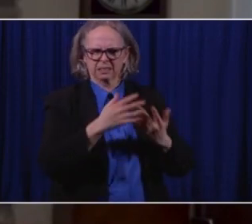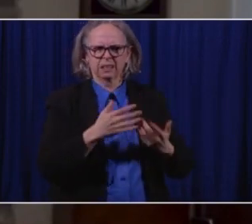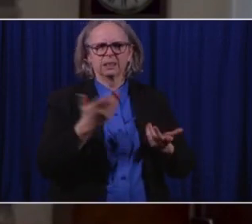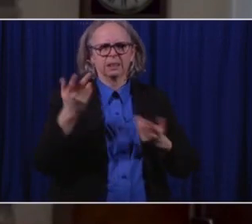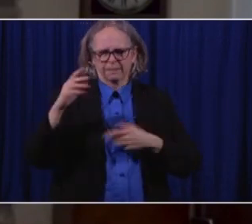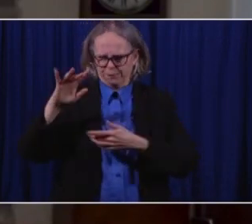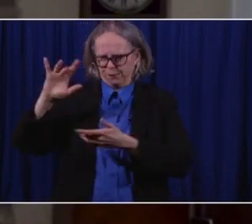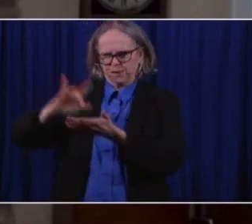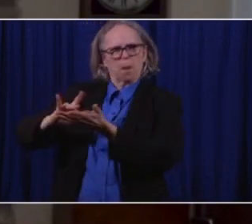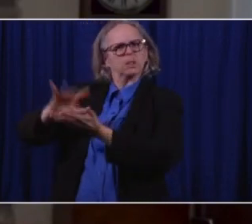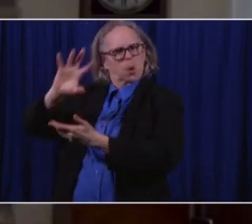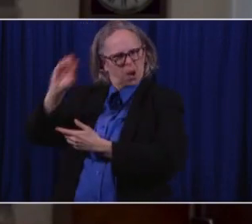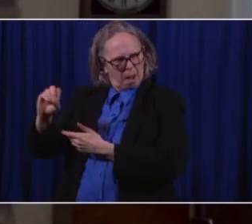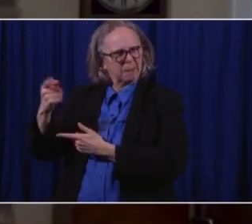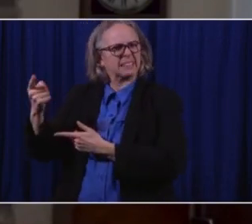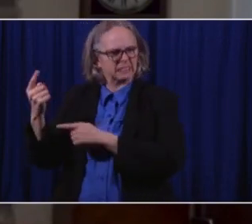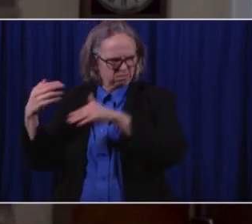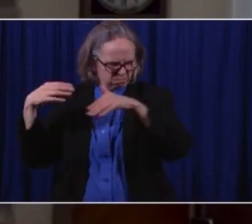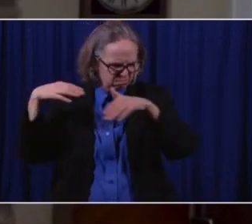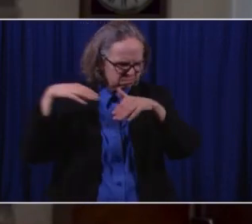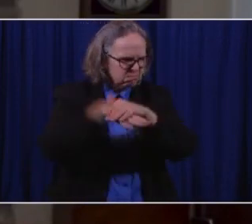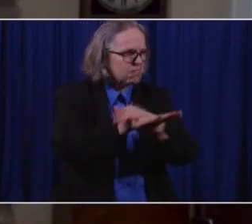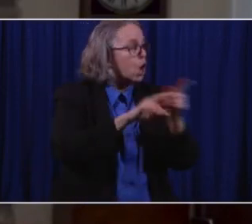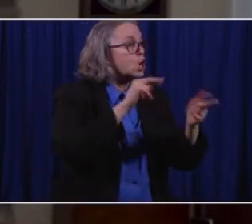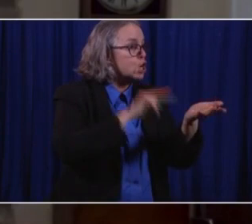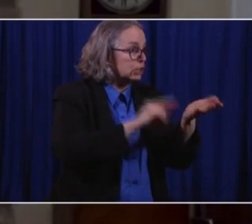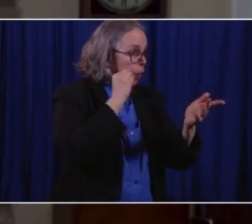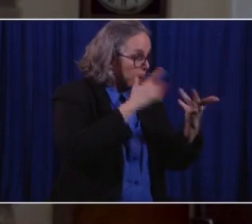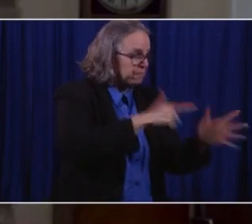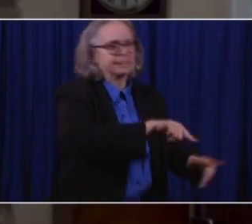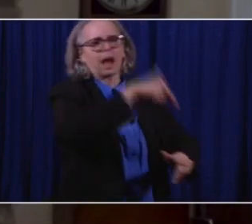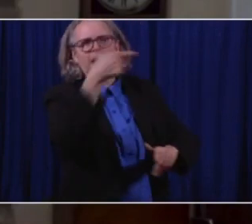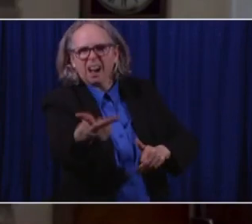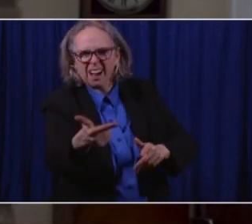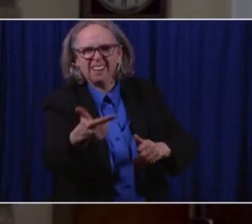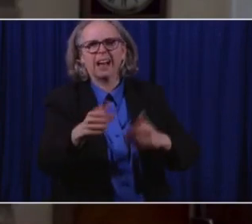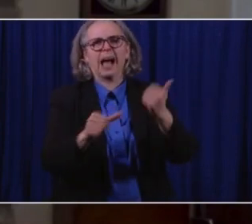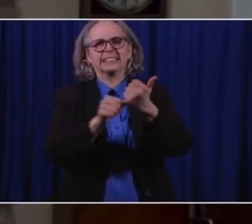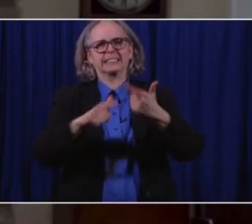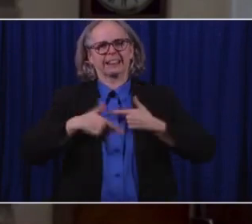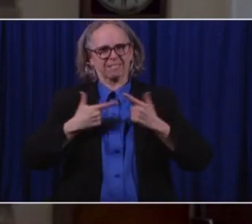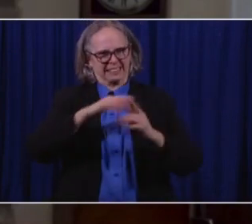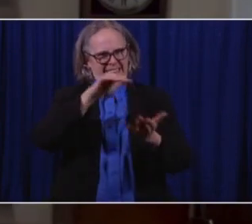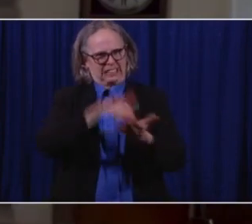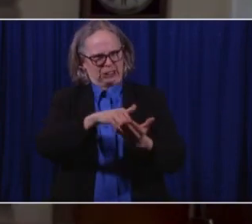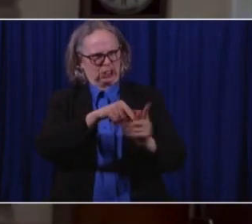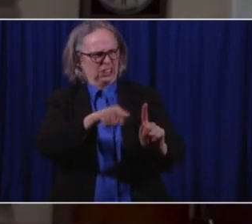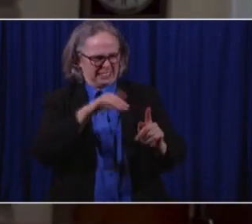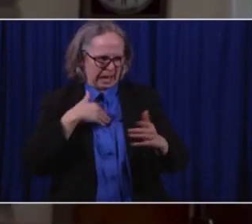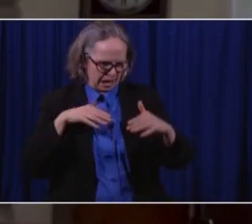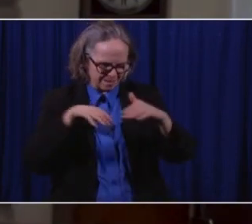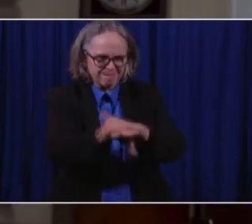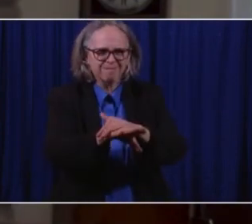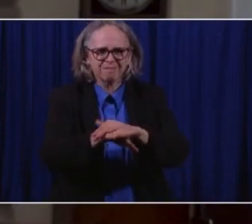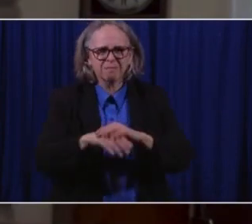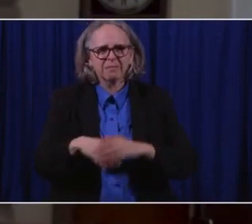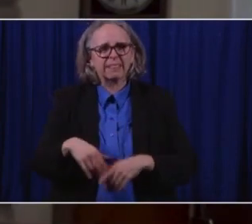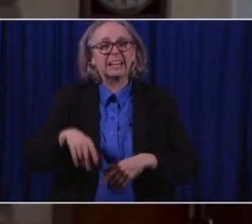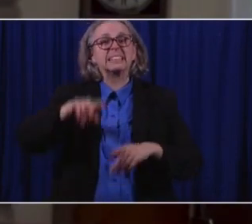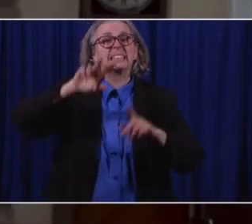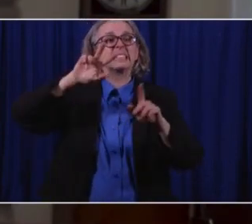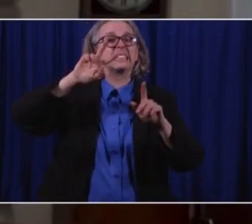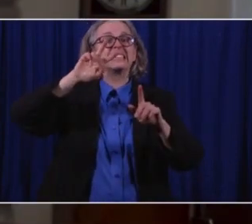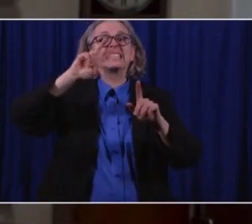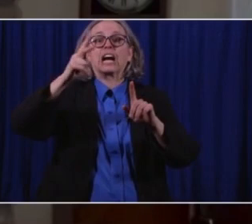as soon as they get done with the nursing homes. But then by the time you get that second shot for people in assisted living, you know, we're down